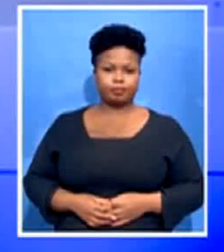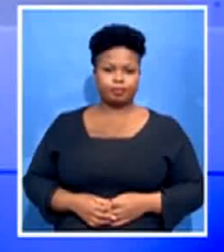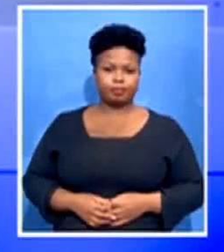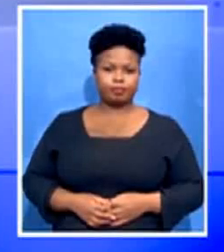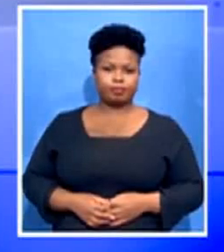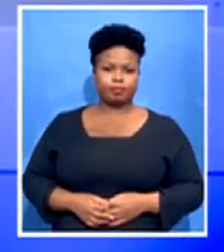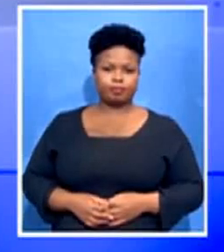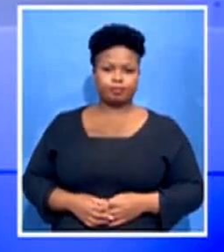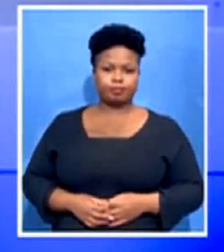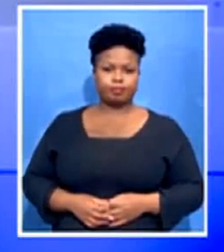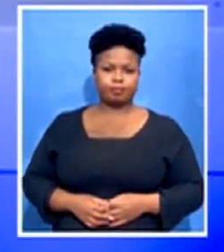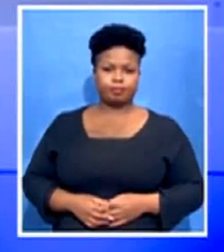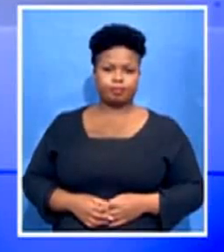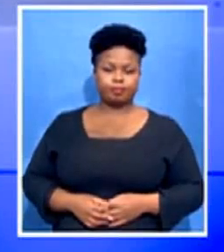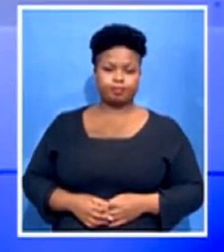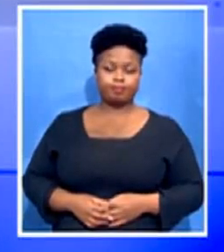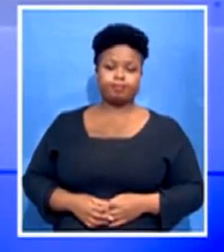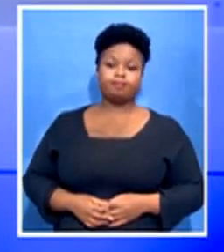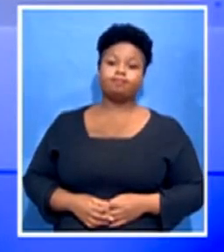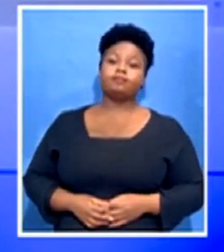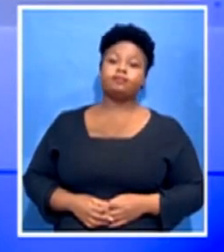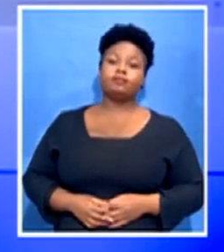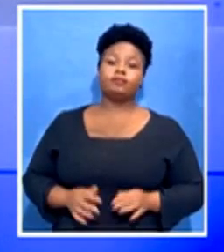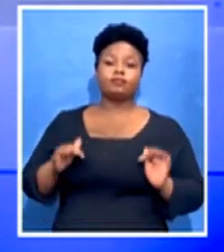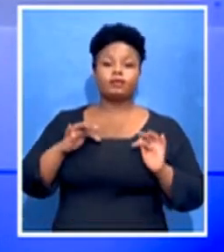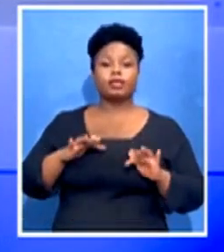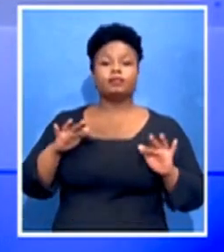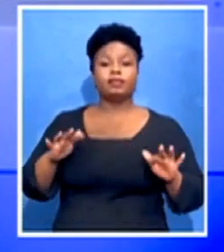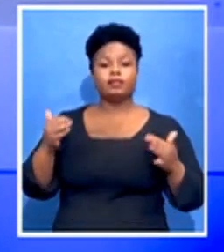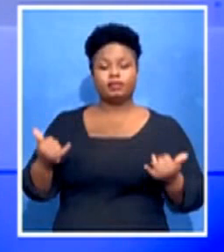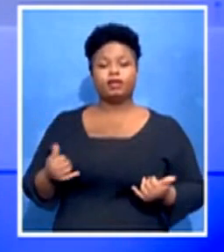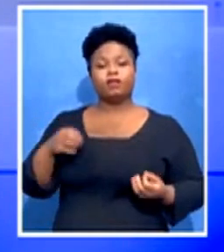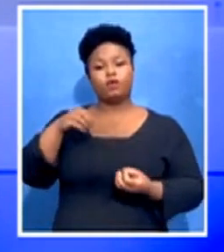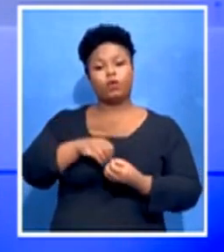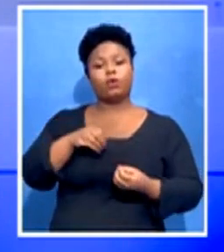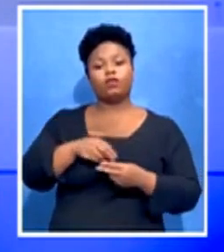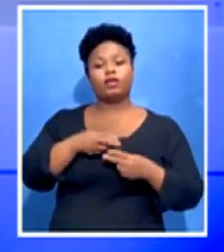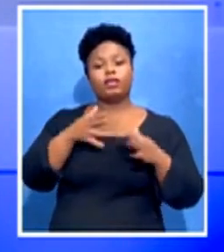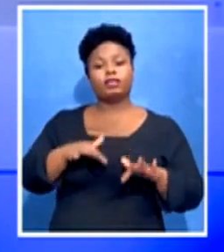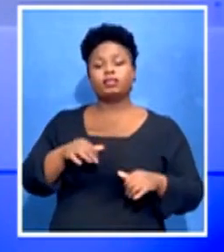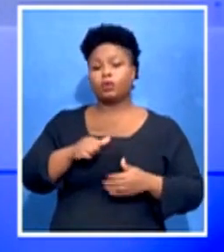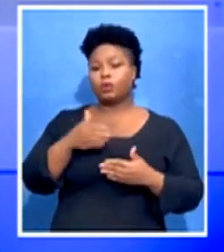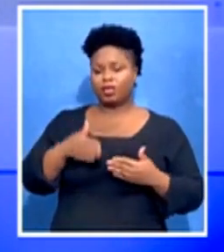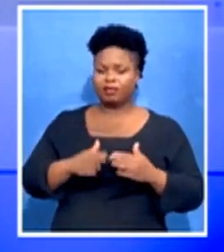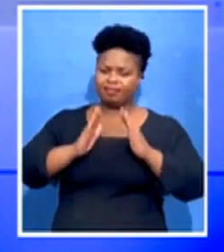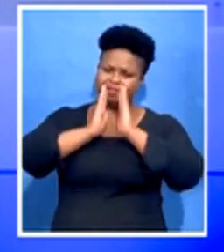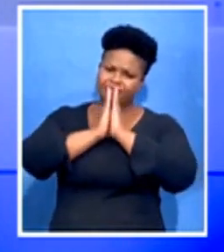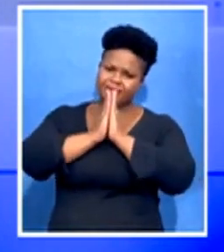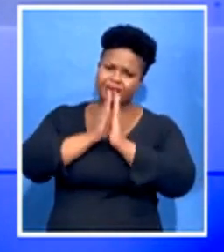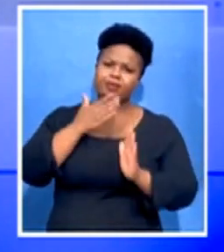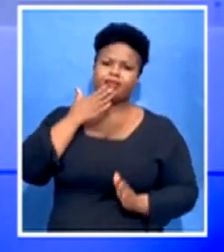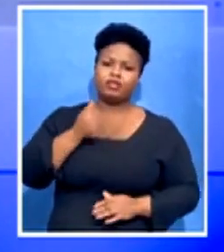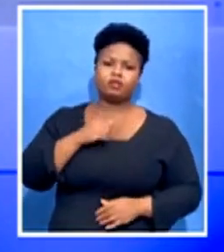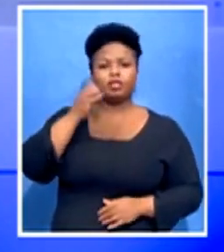As people take to the roads this Easter weekend, the public is being urged to check their AARTO infringement status. The